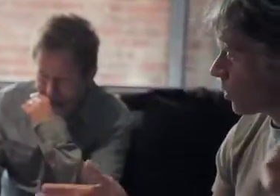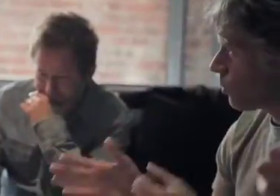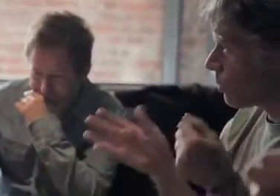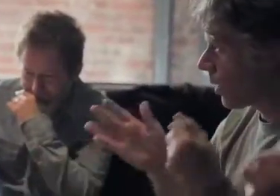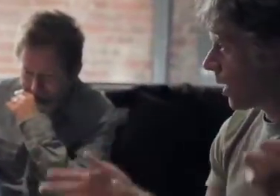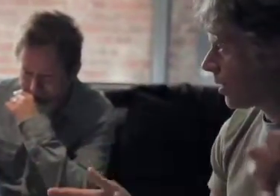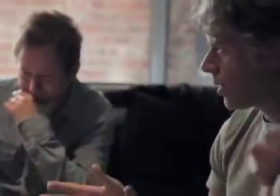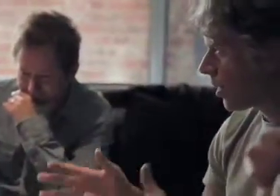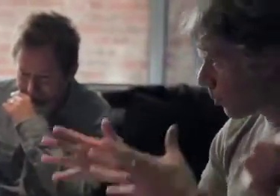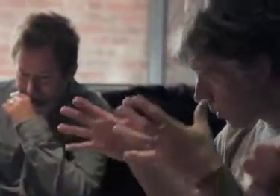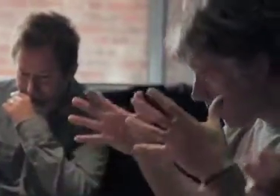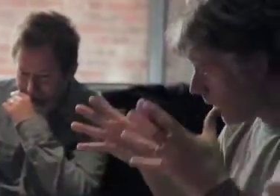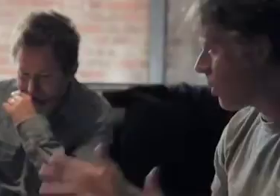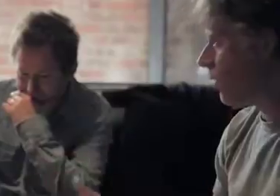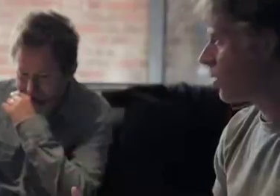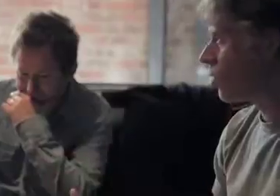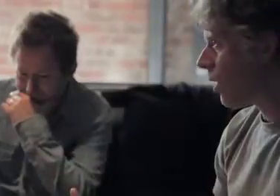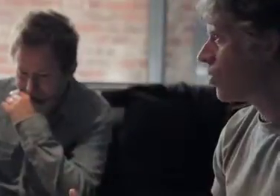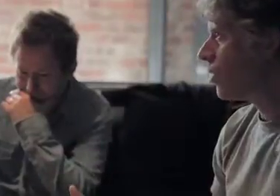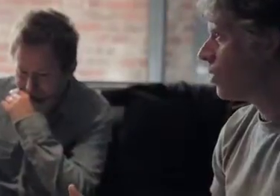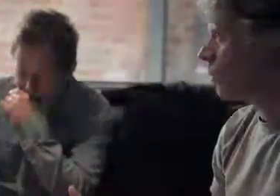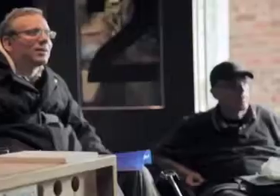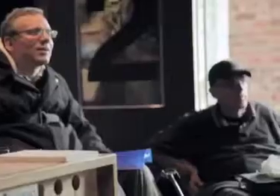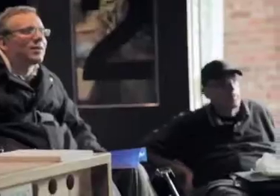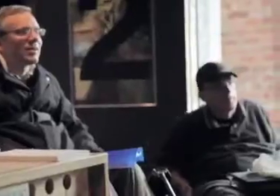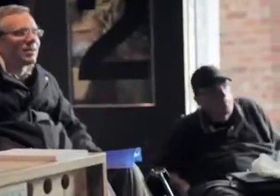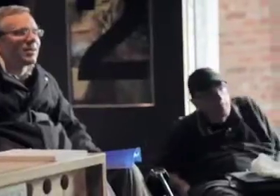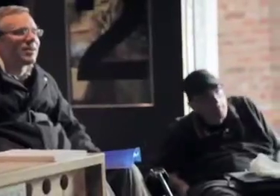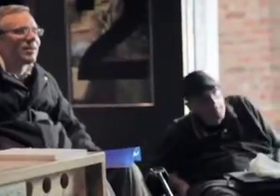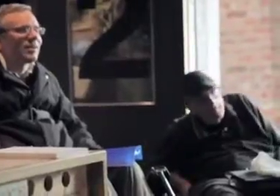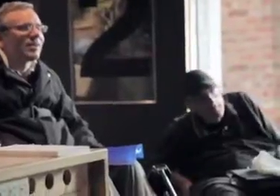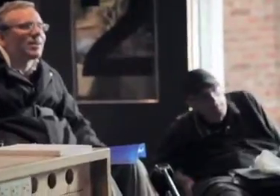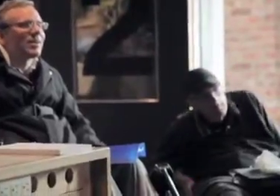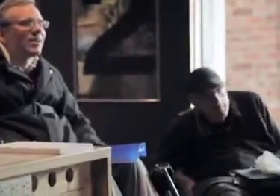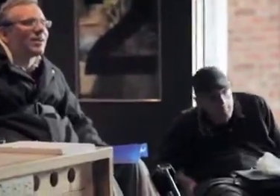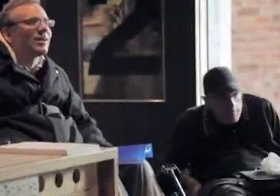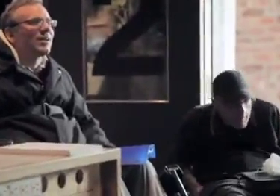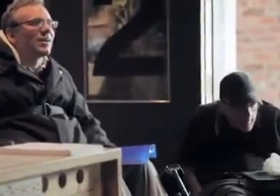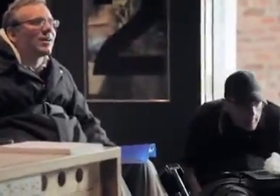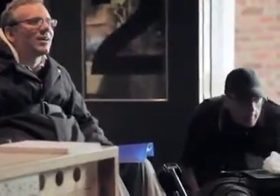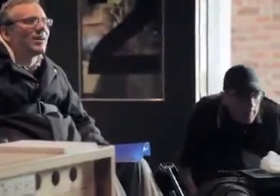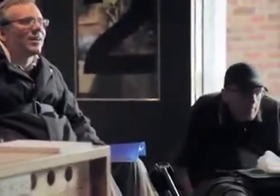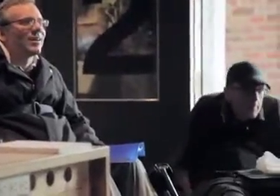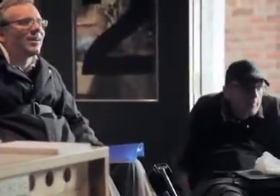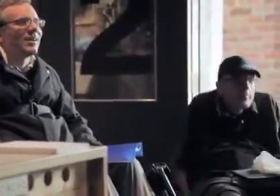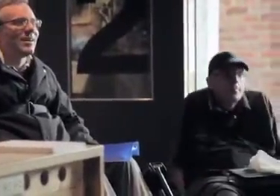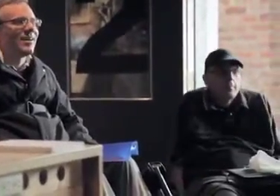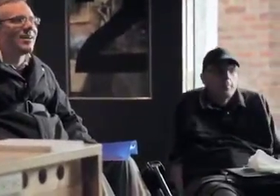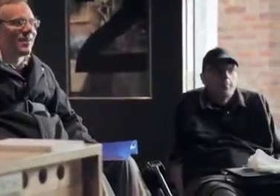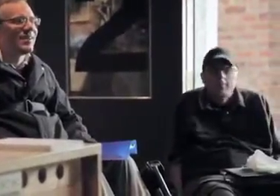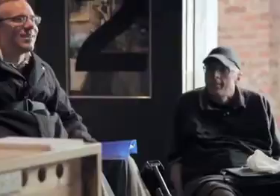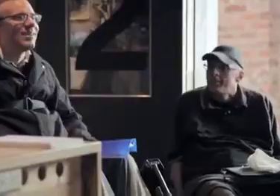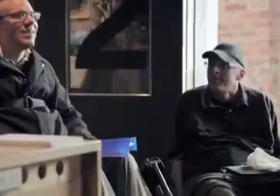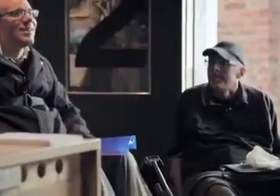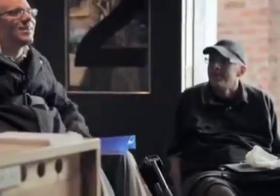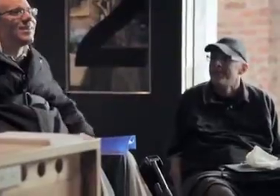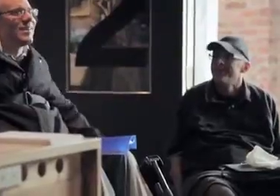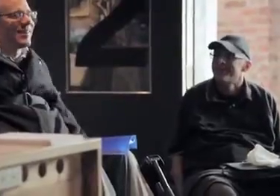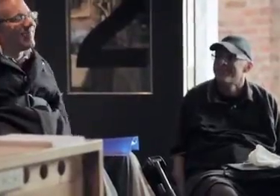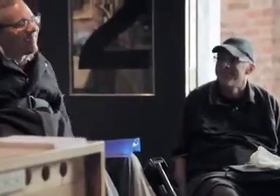gonna do is be relentless and put this down in a structure, but you can be out there telling us, I don't think that's funky, dudes. It's not